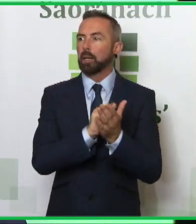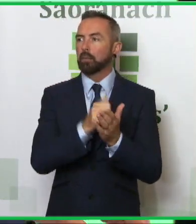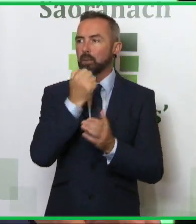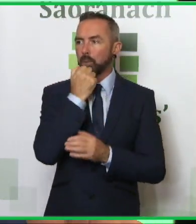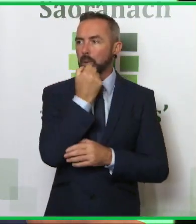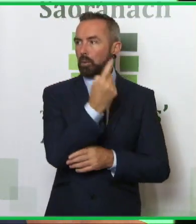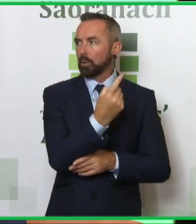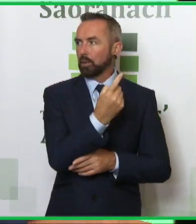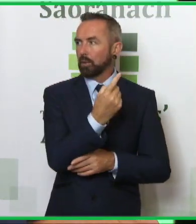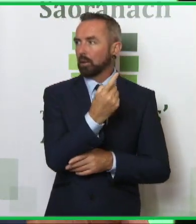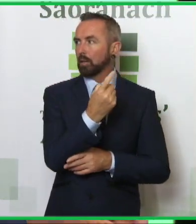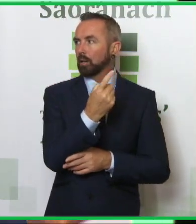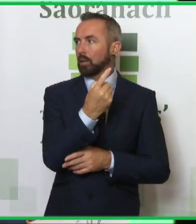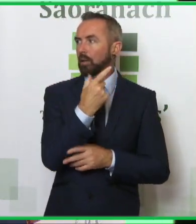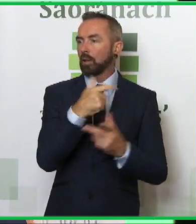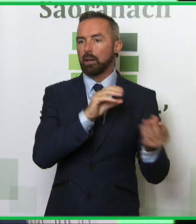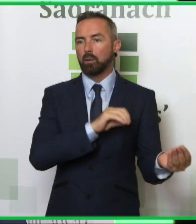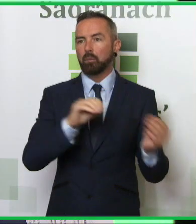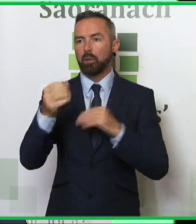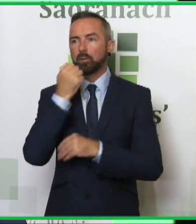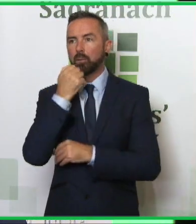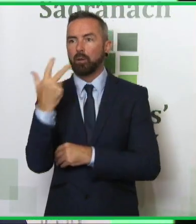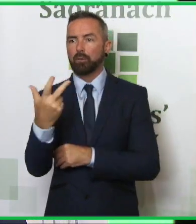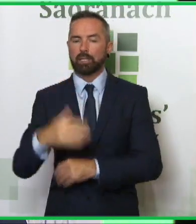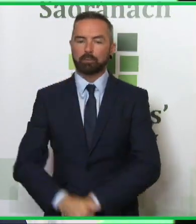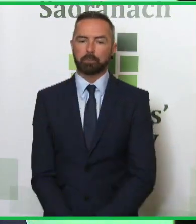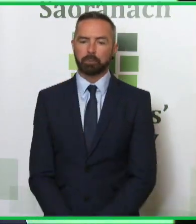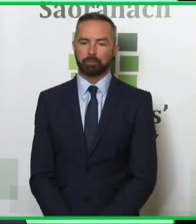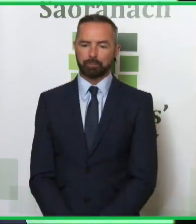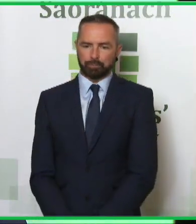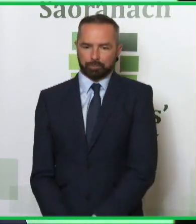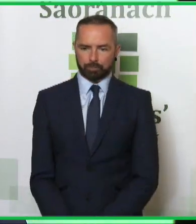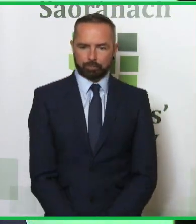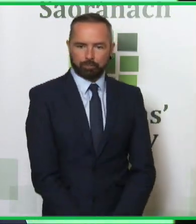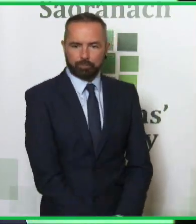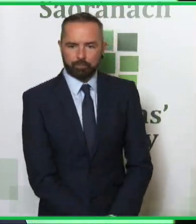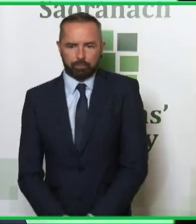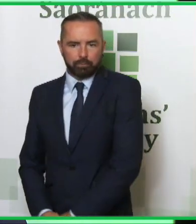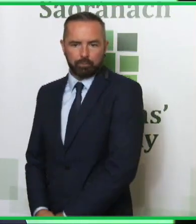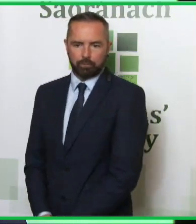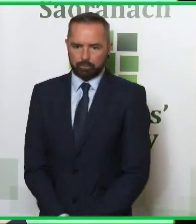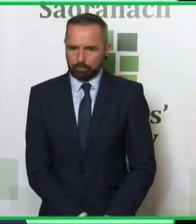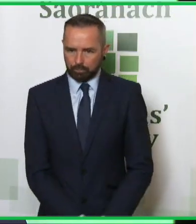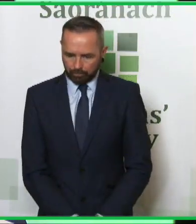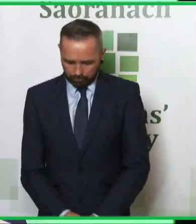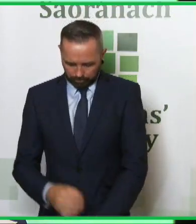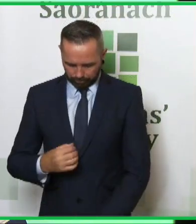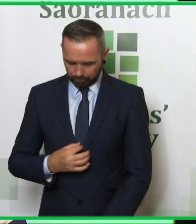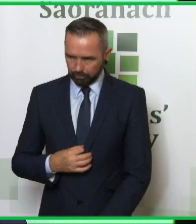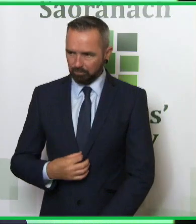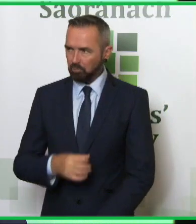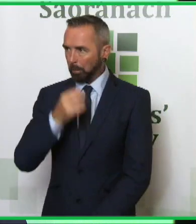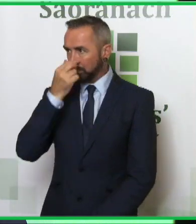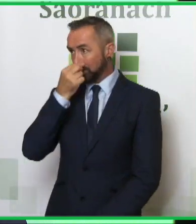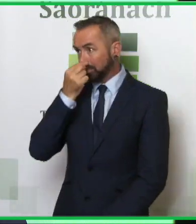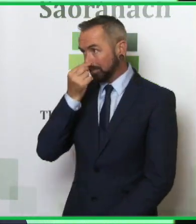1. And now I'm going to move us to number 3. That's okay? So we just try to keep things moving in parallel. But we will keep you posted once